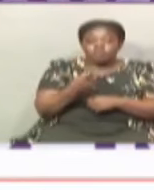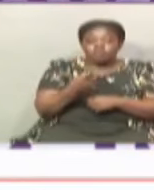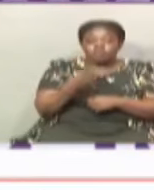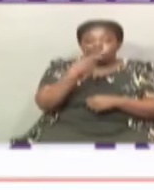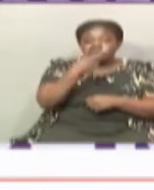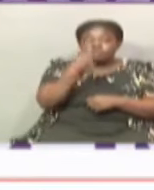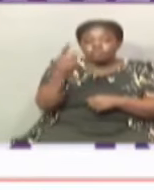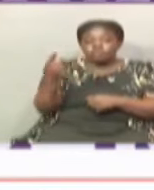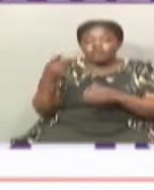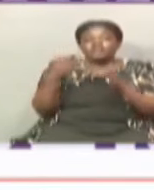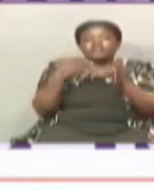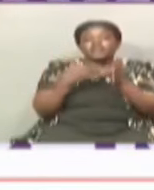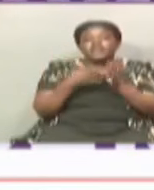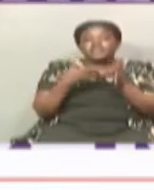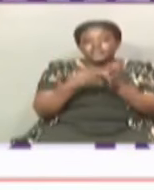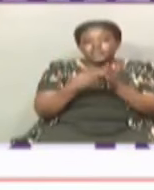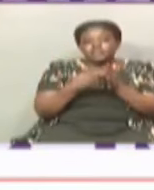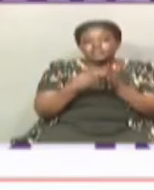250,021 cases.